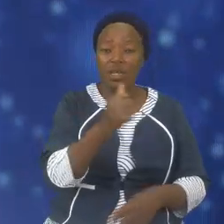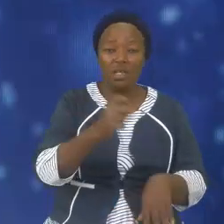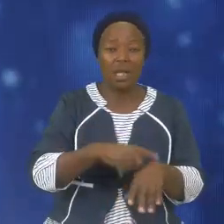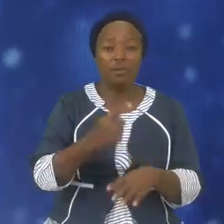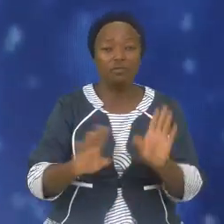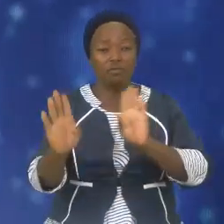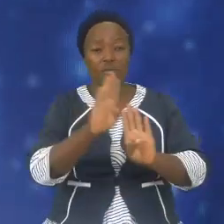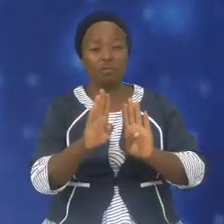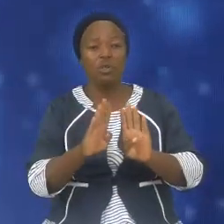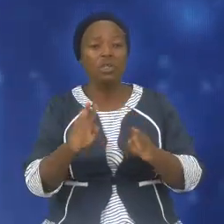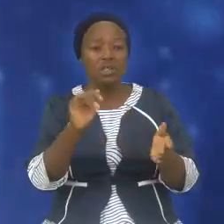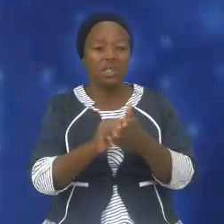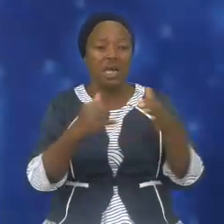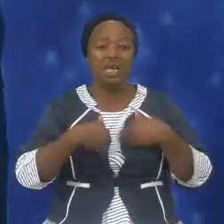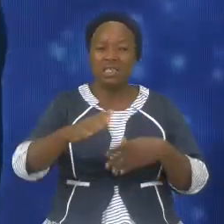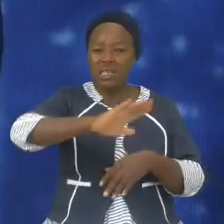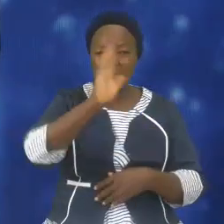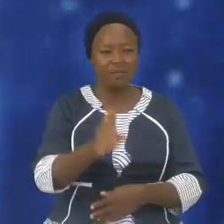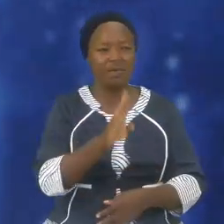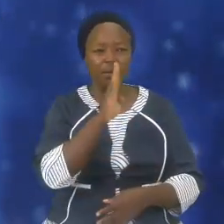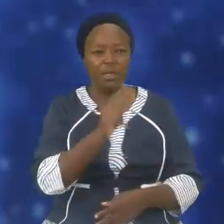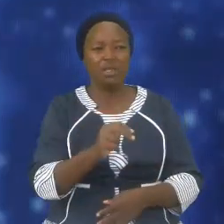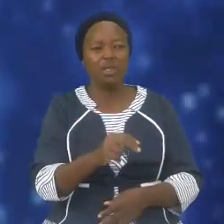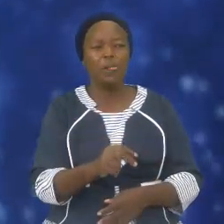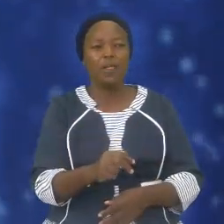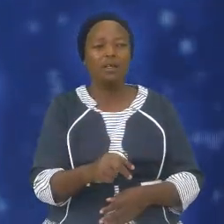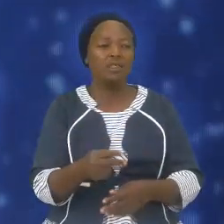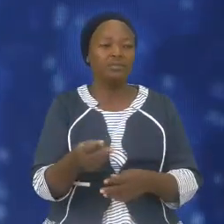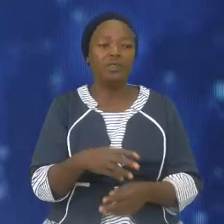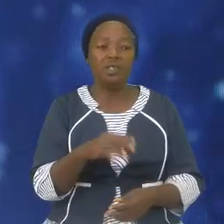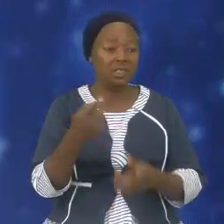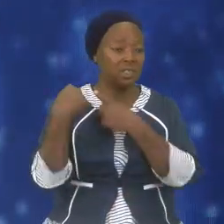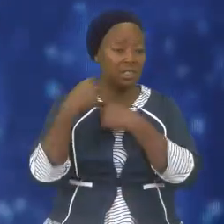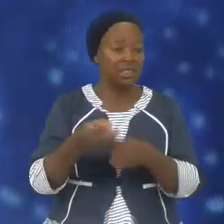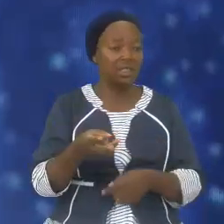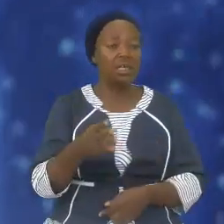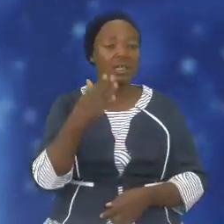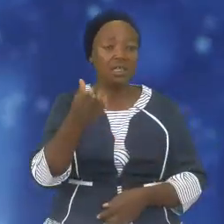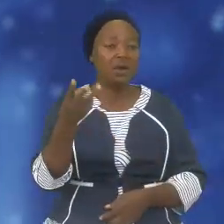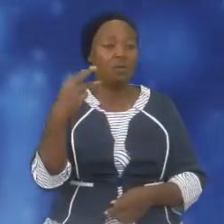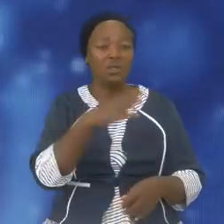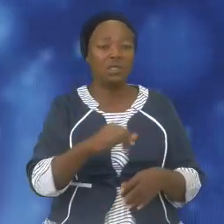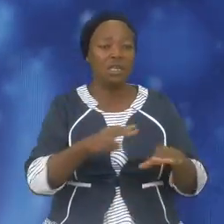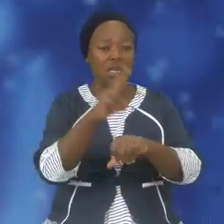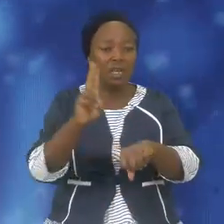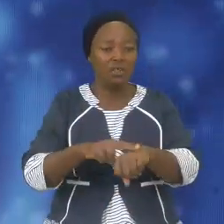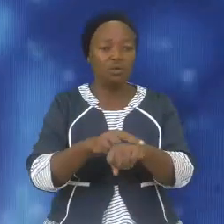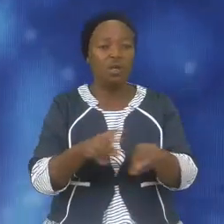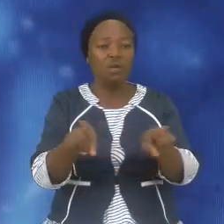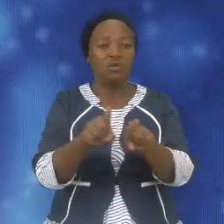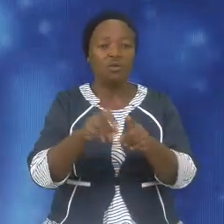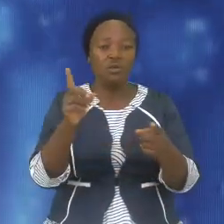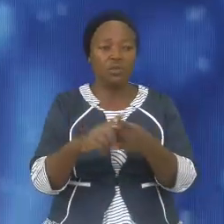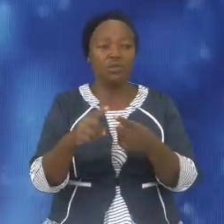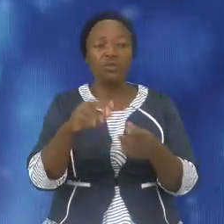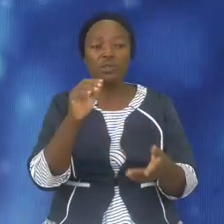as never was since there was a nation, even to the same, to that